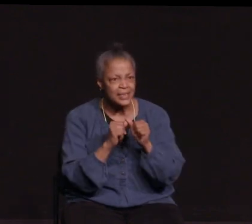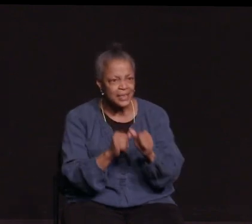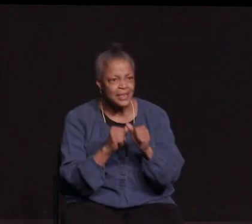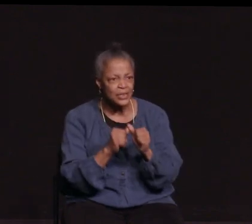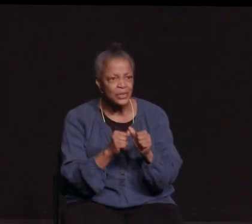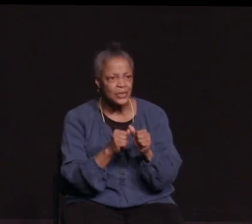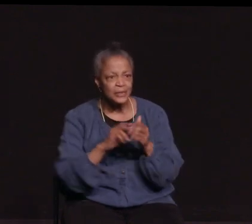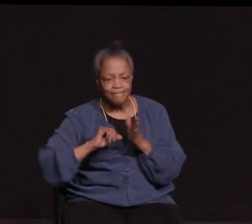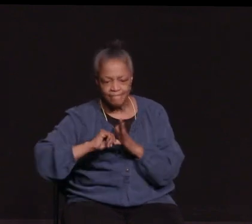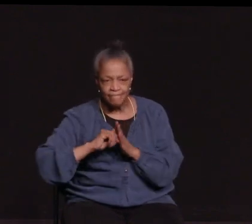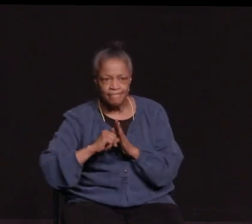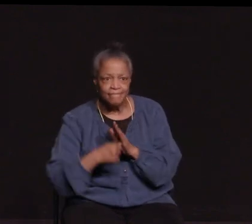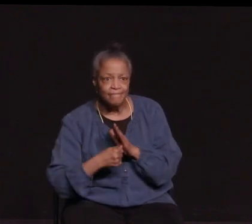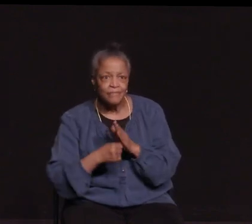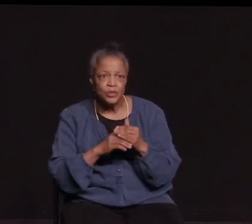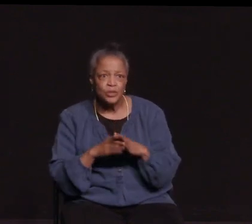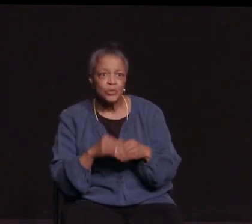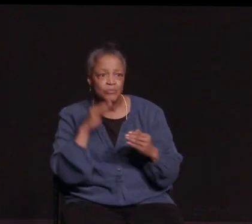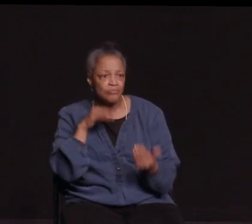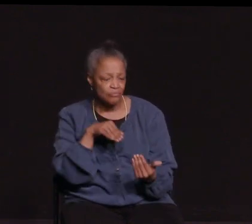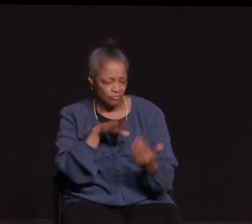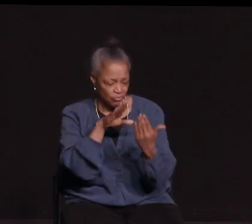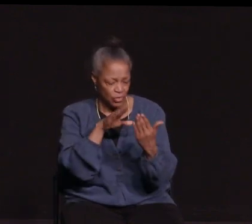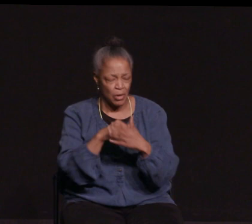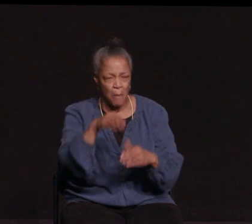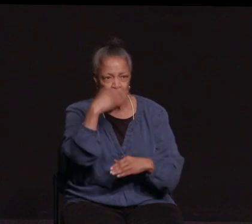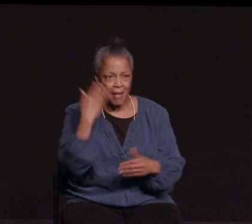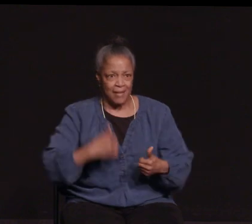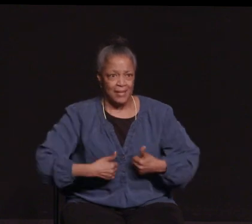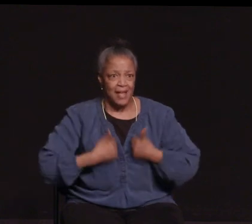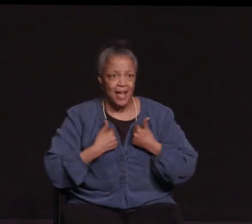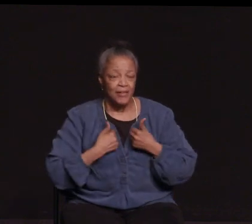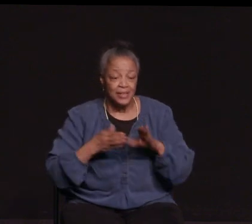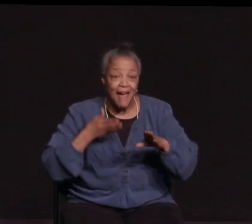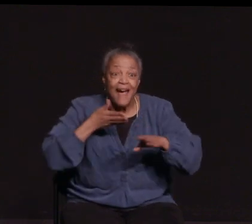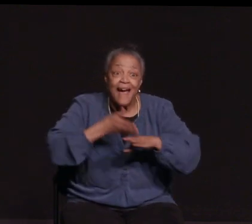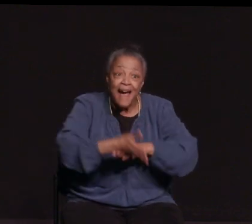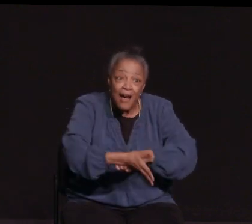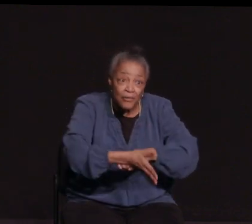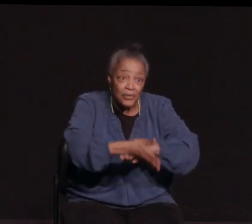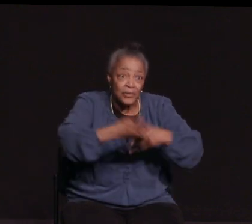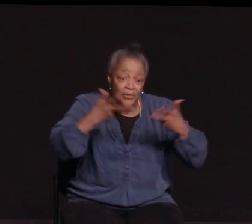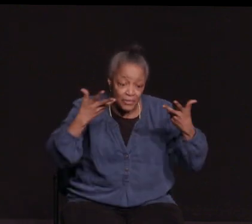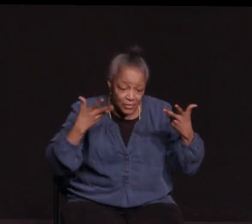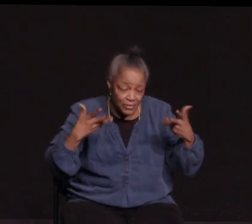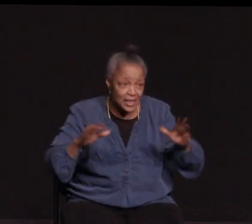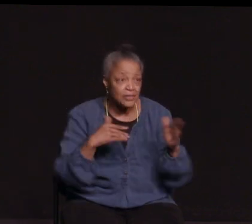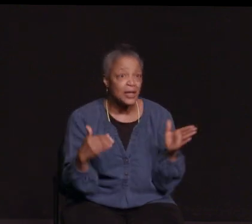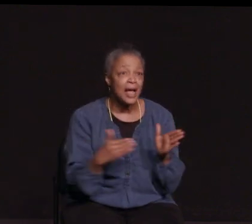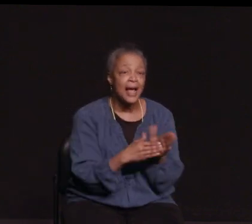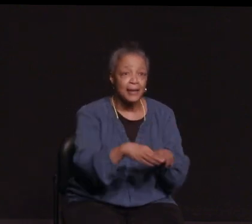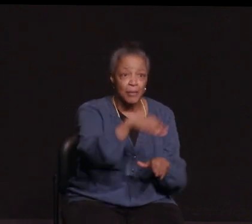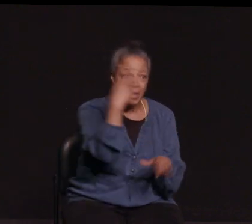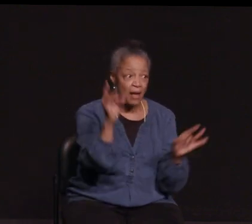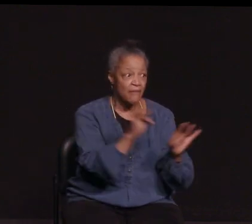Black life into the wake, that is, the aftermath and ongoingness of anti-Black